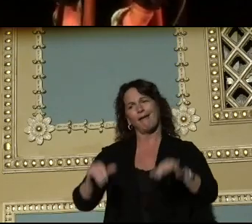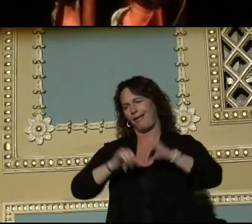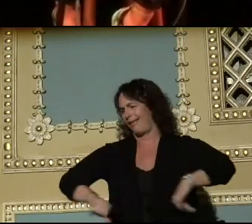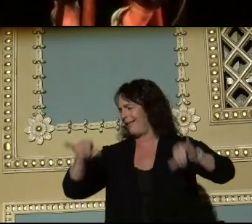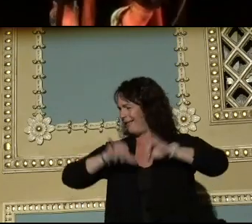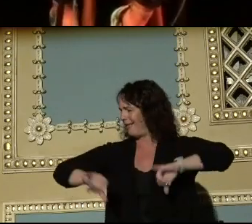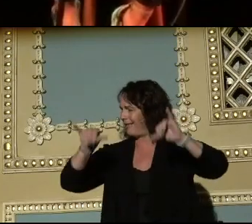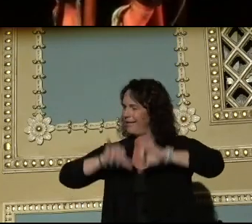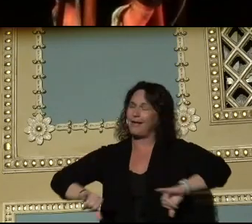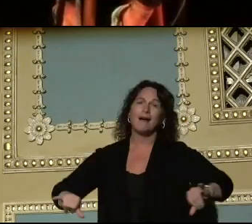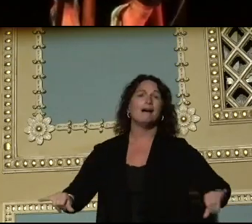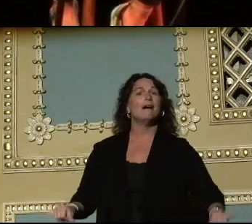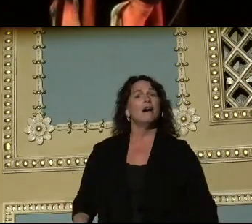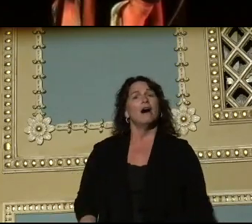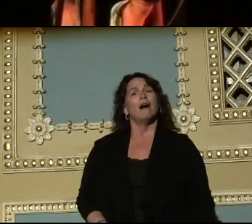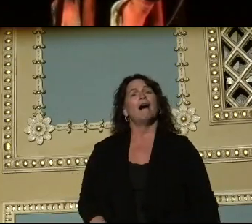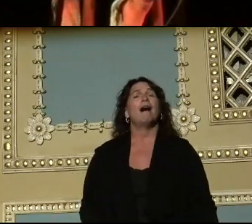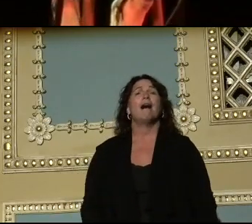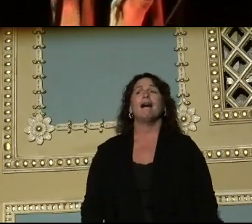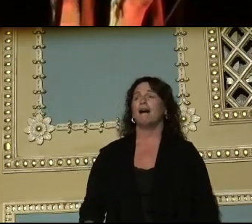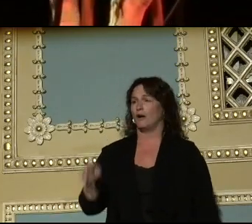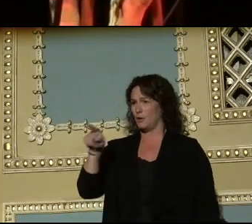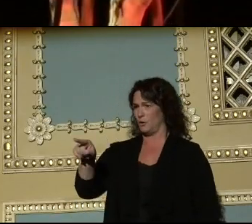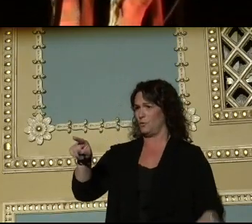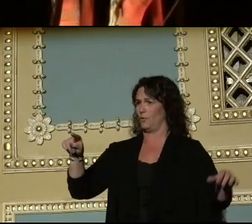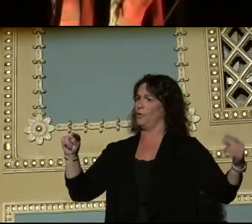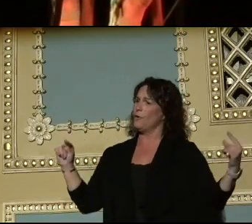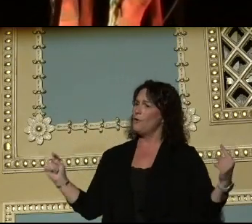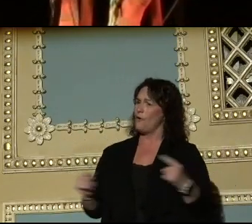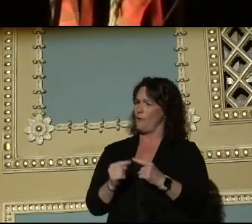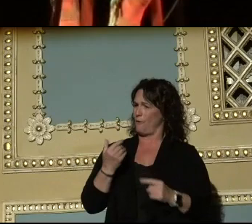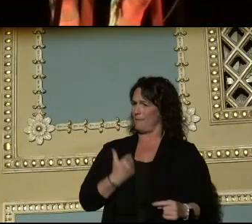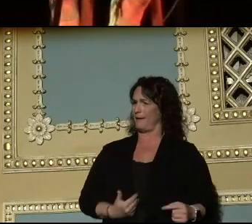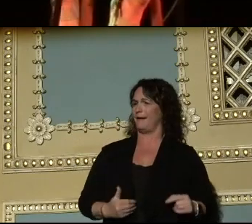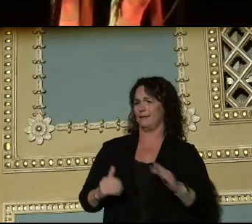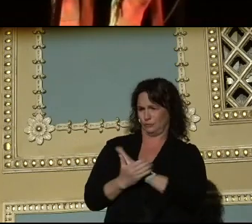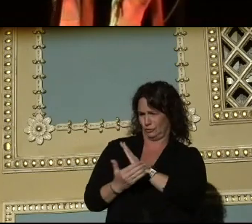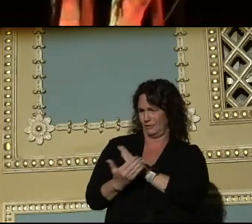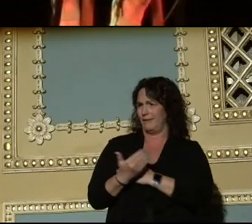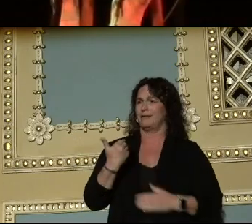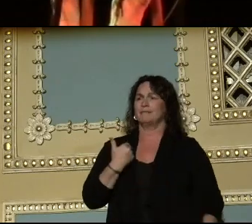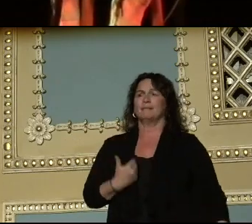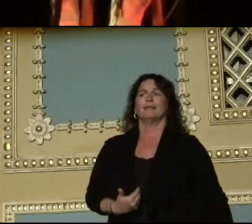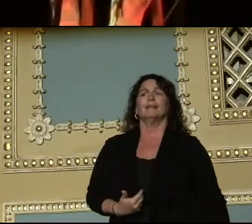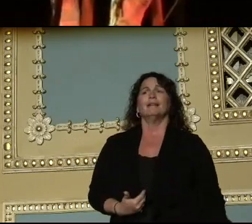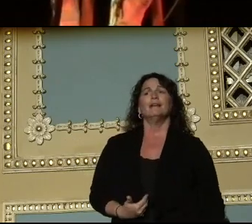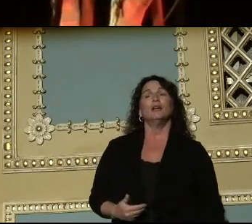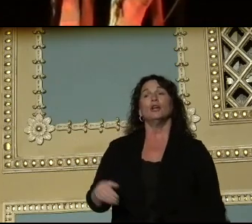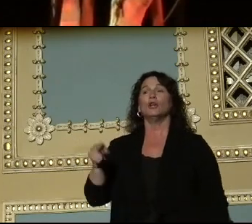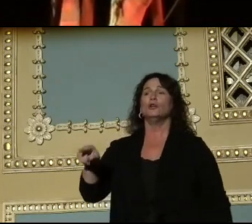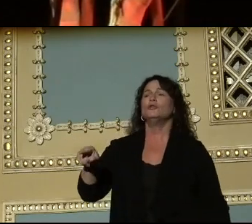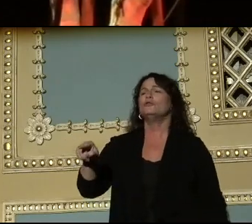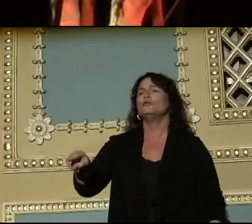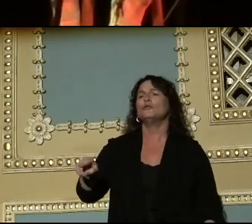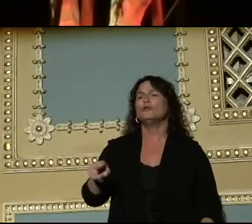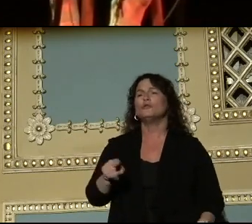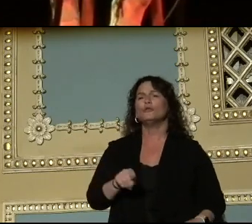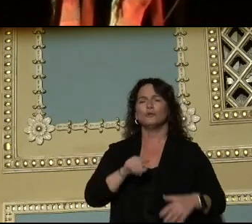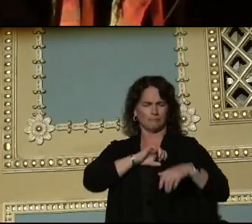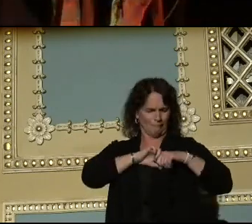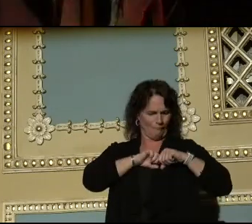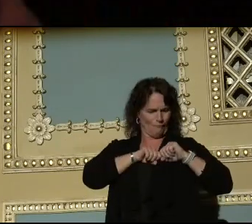time. Whoa, I've been cheated, been